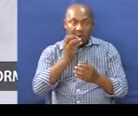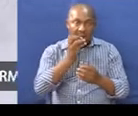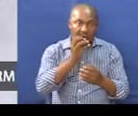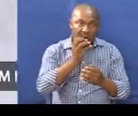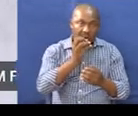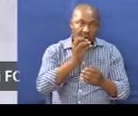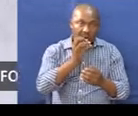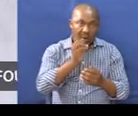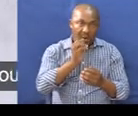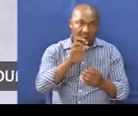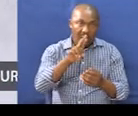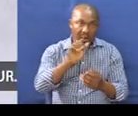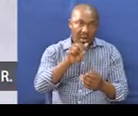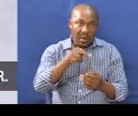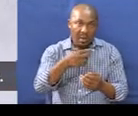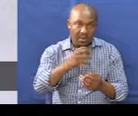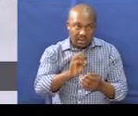and finally,